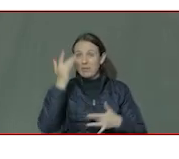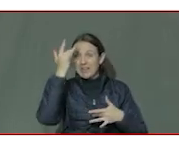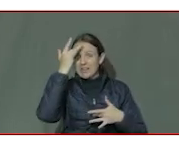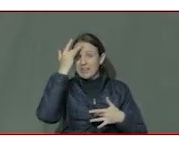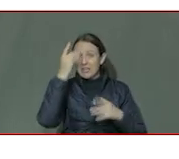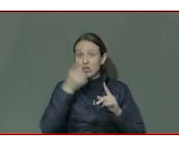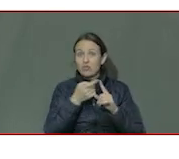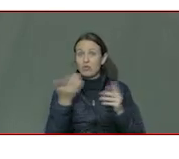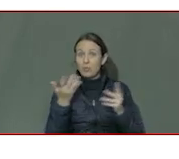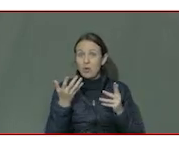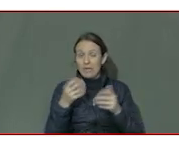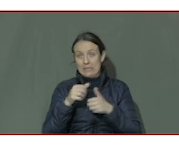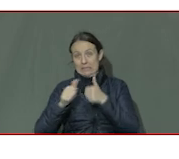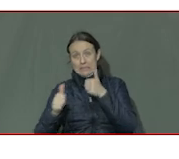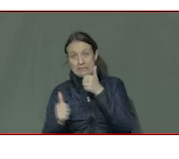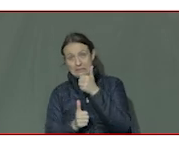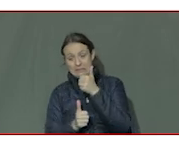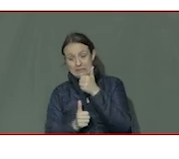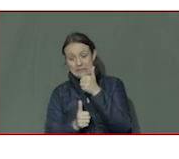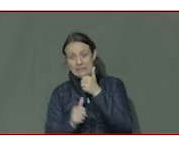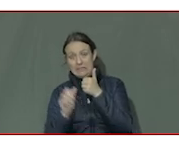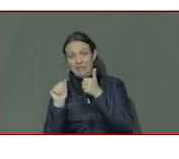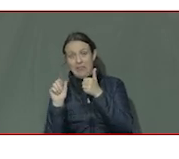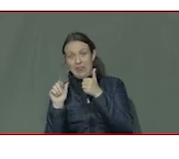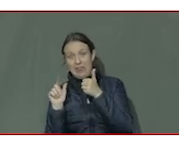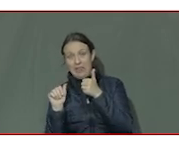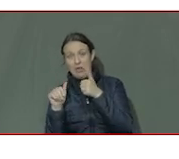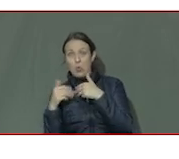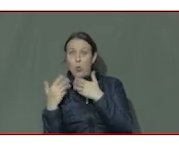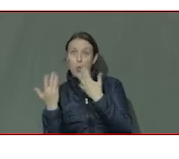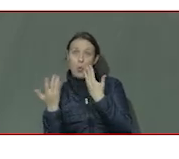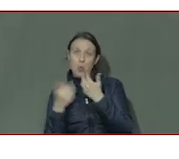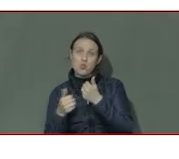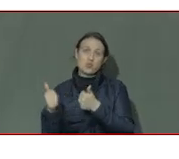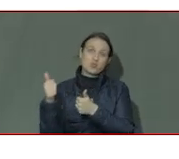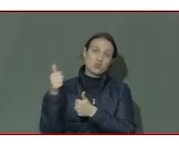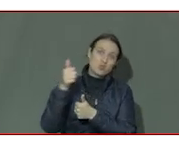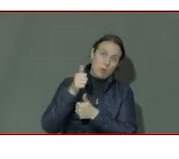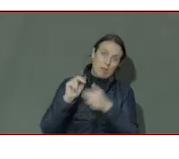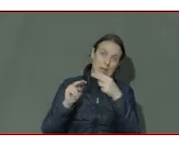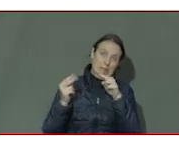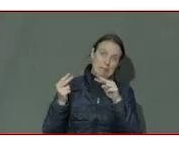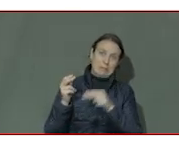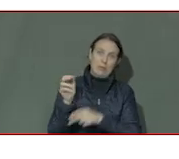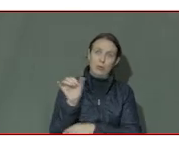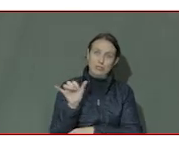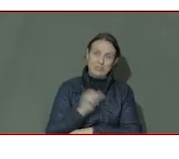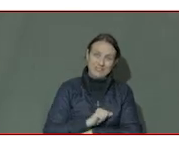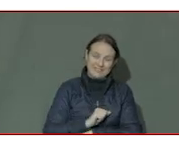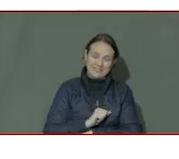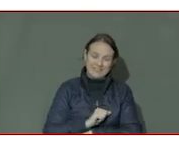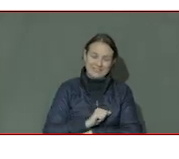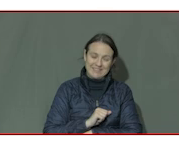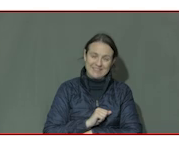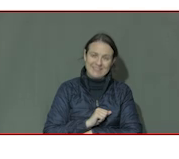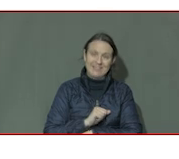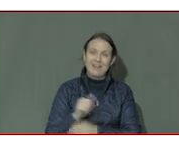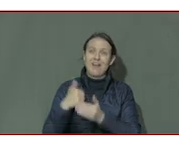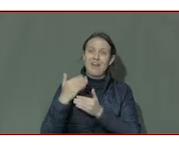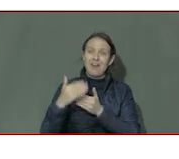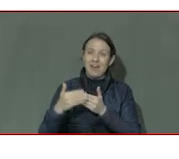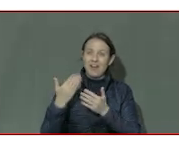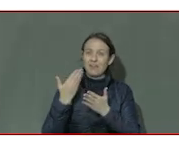a recessive allele or whether it's caused by a dominant allele. Then you will be able to complete